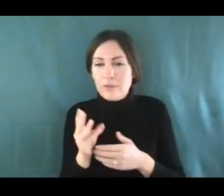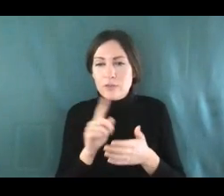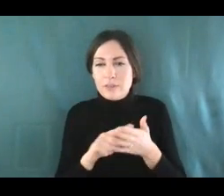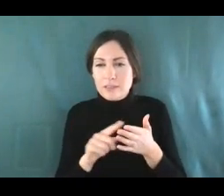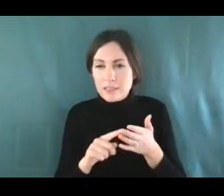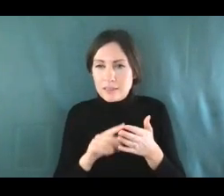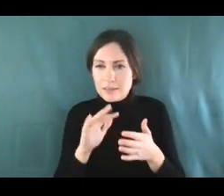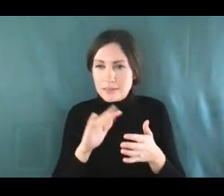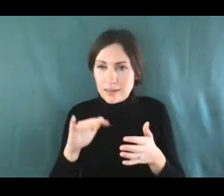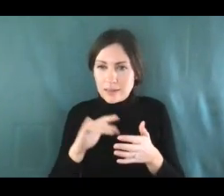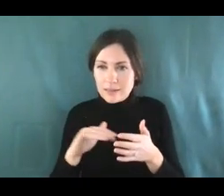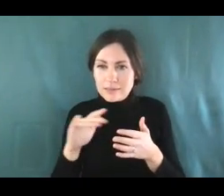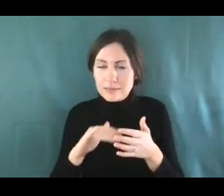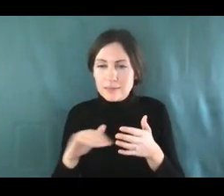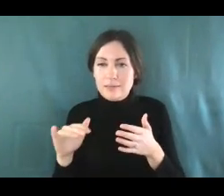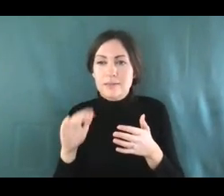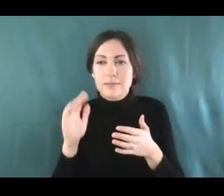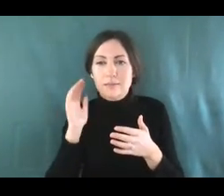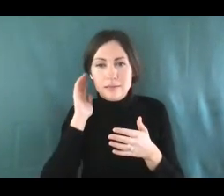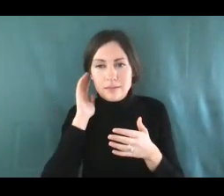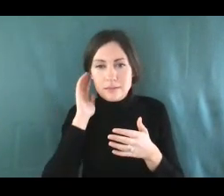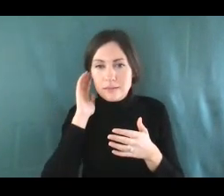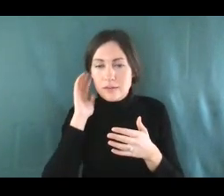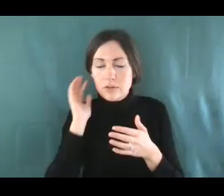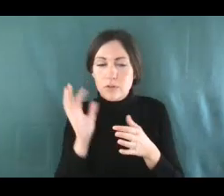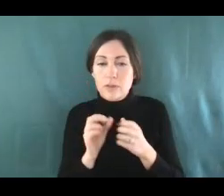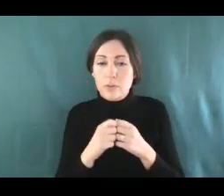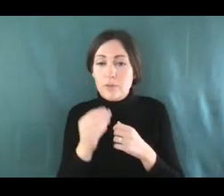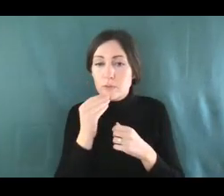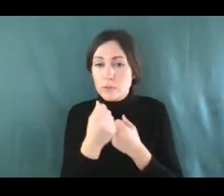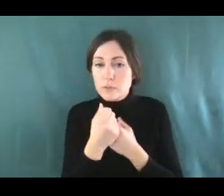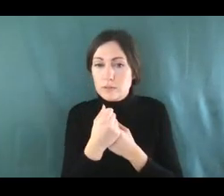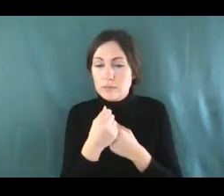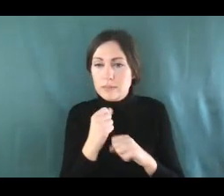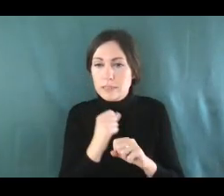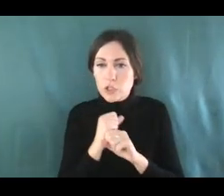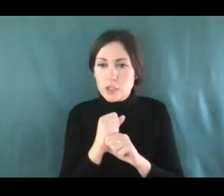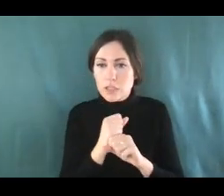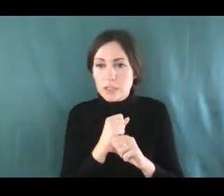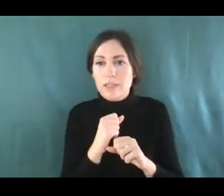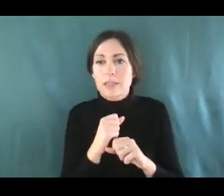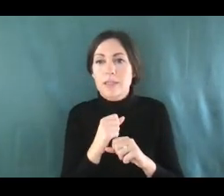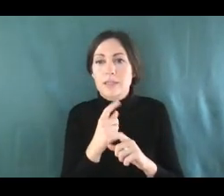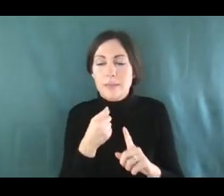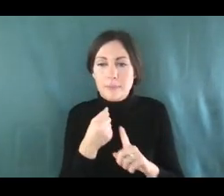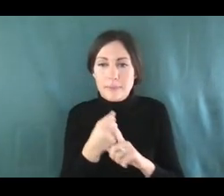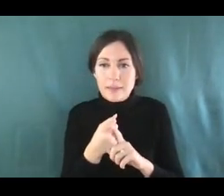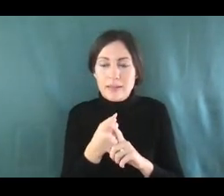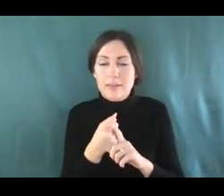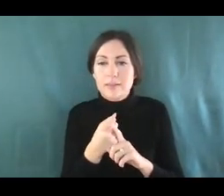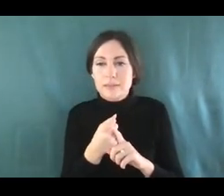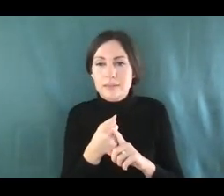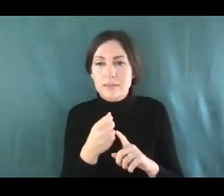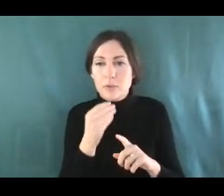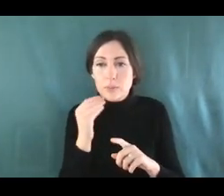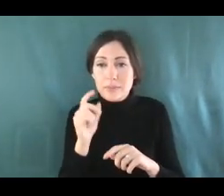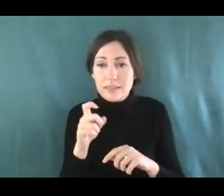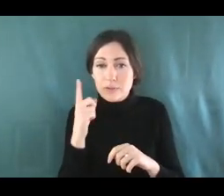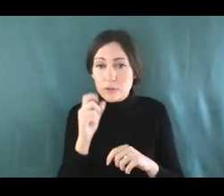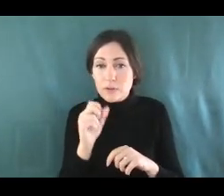interim, including one on food security and the impact of the Home Means Nevada program,